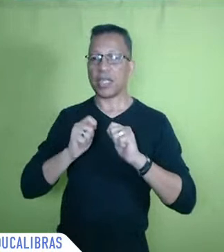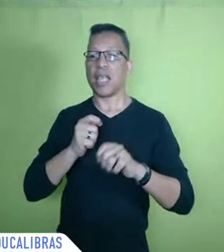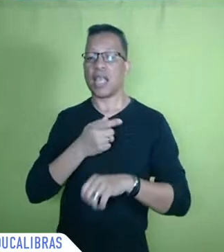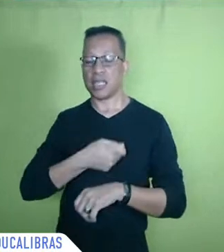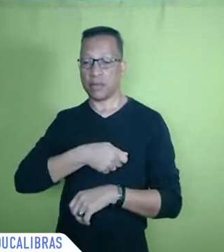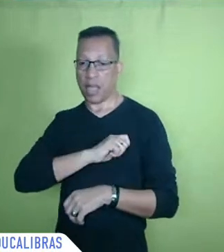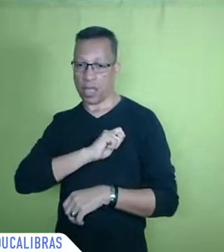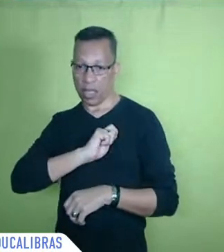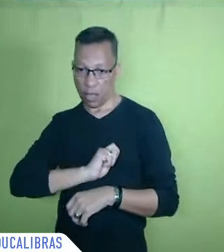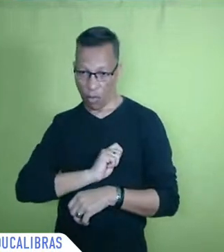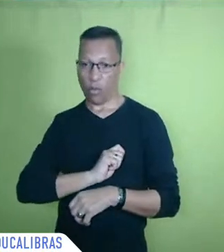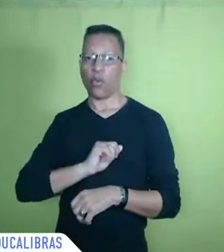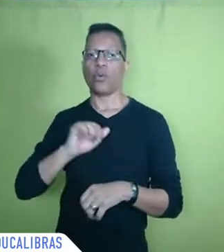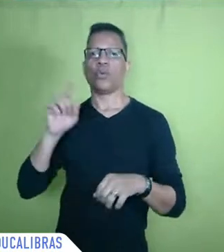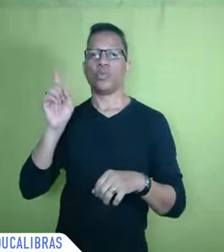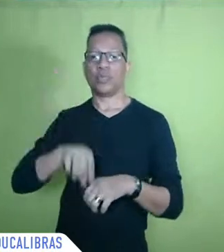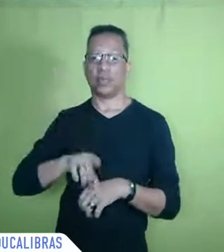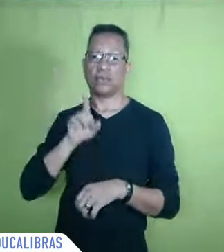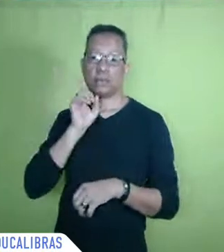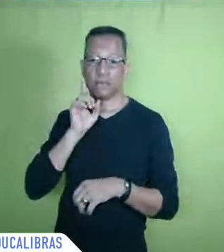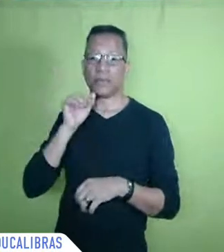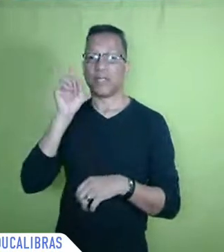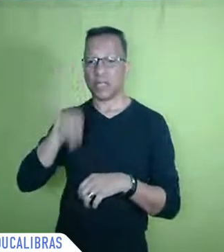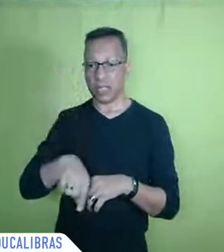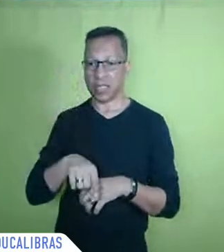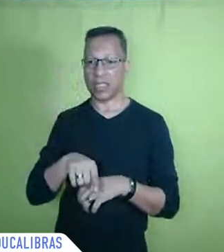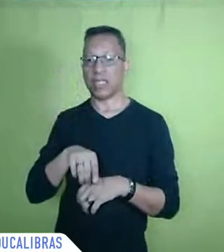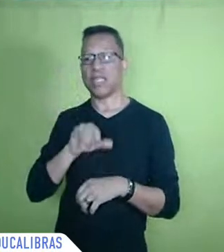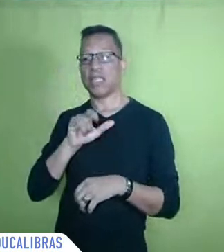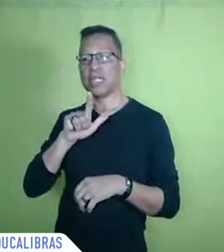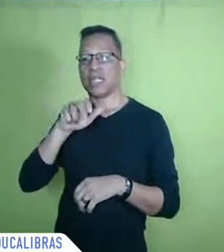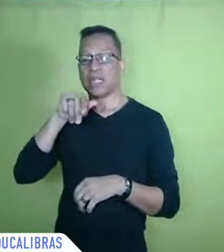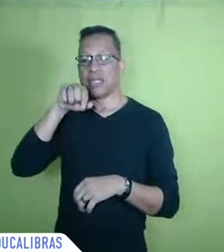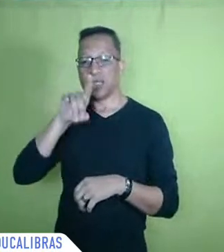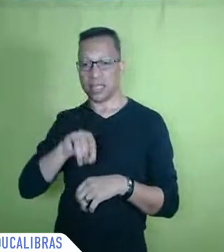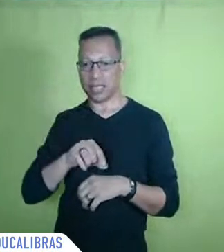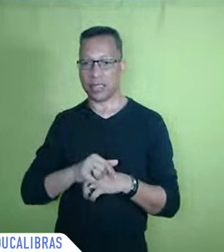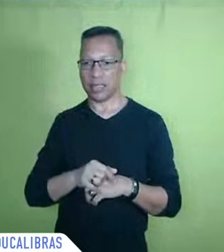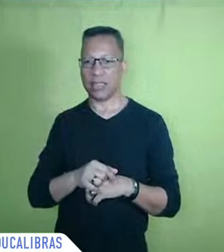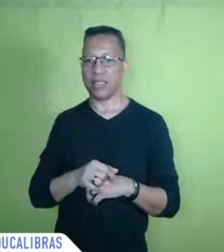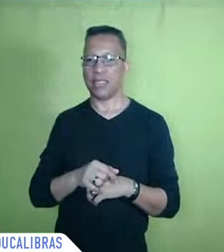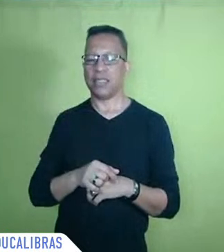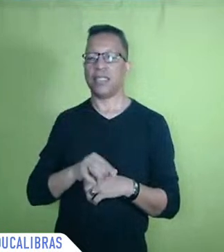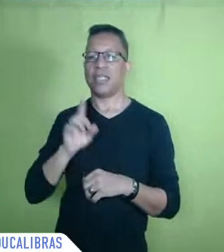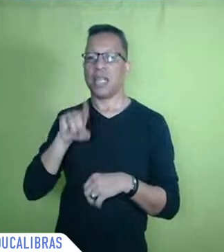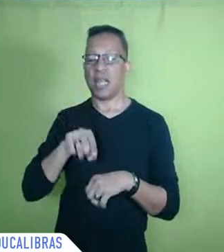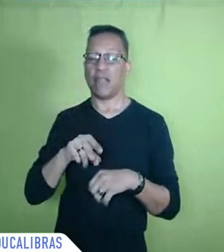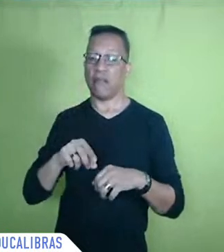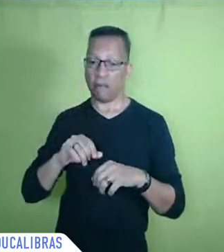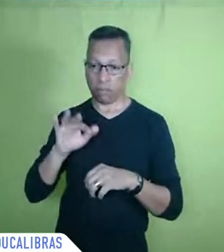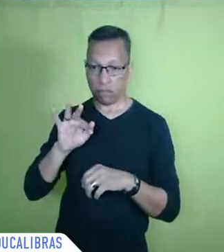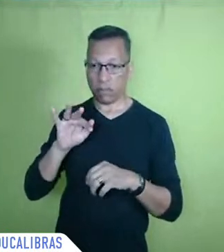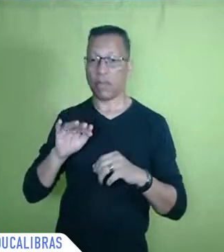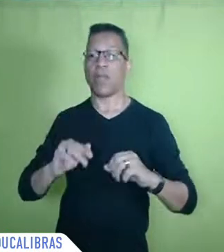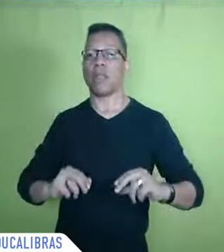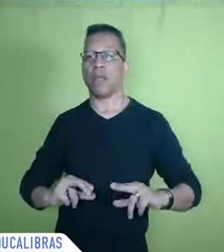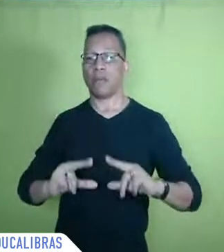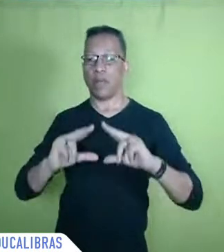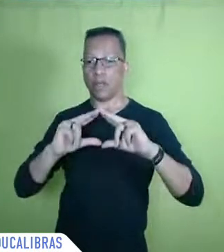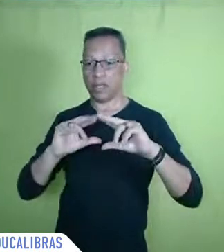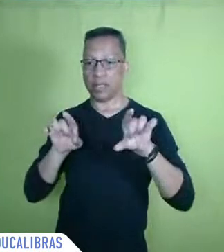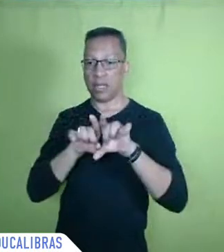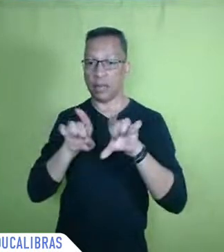Marc Morgan is an Irish economist and Spanish and researcher at the World Inequality Lab at the School of